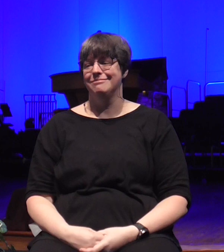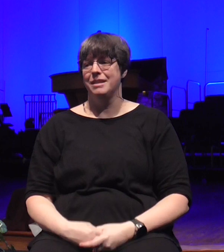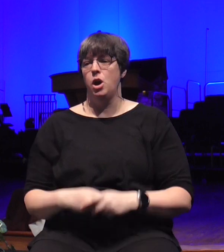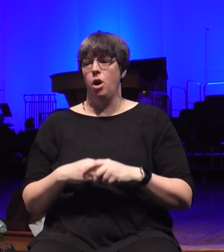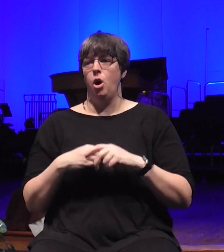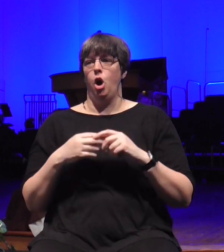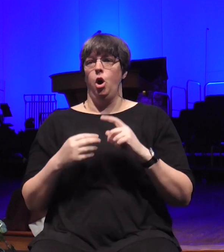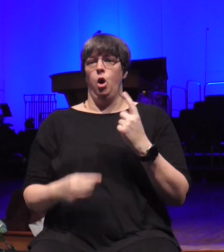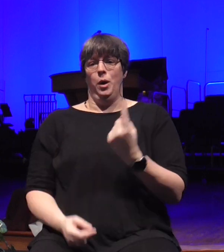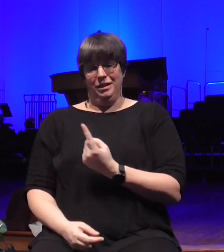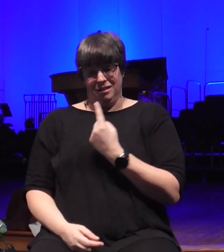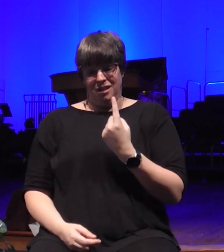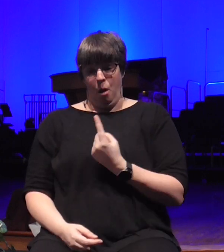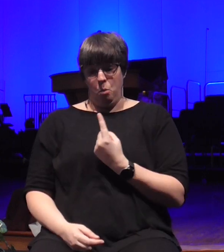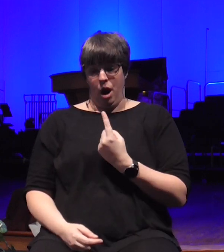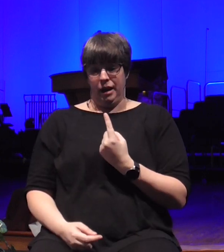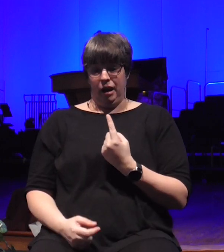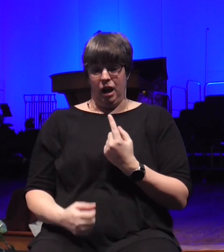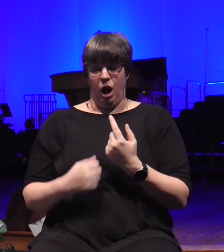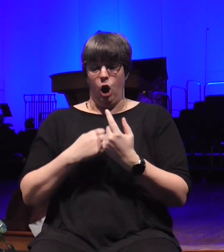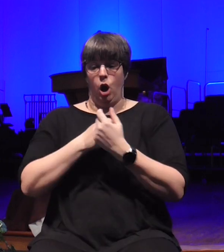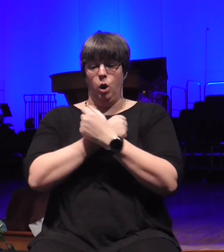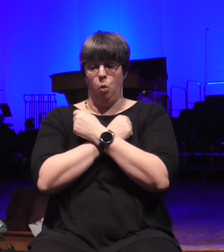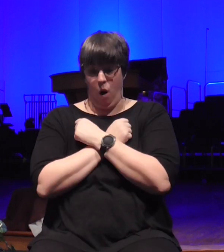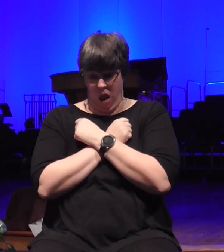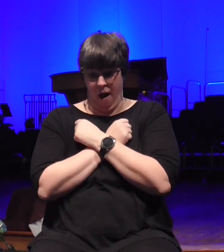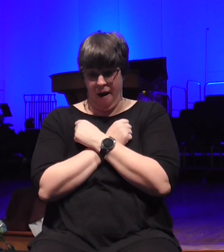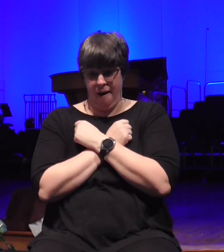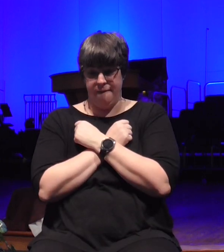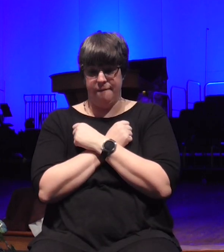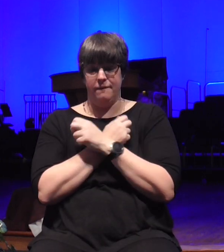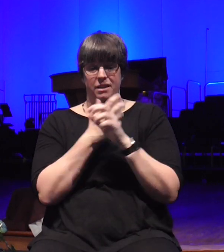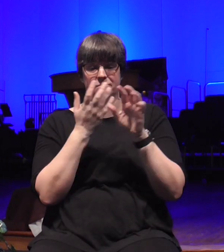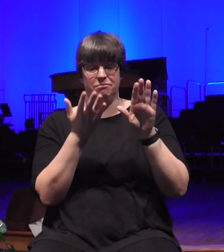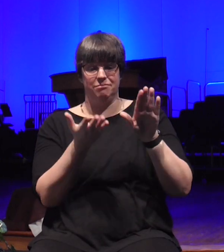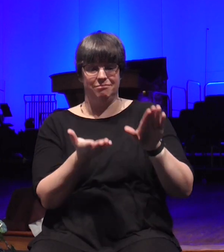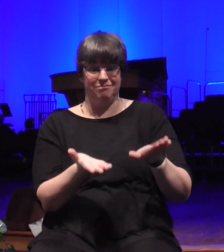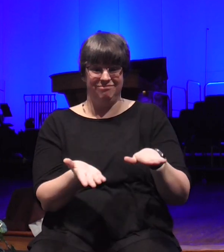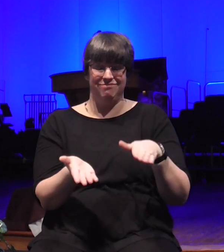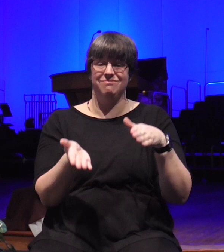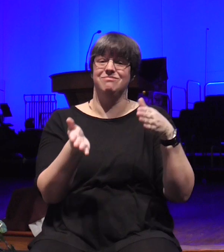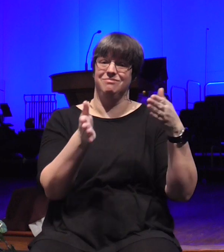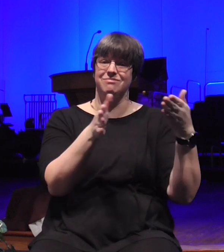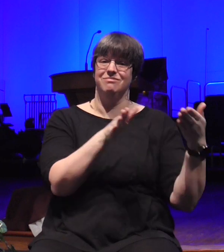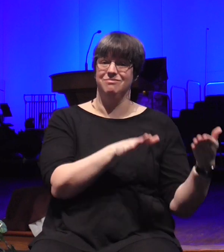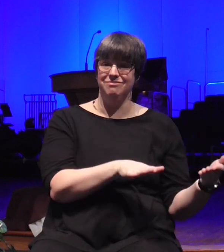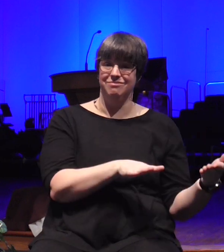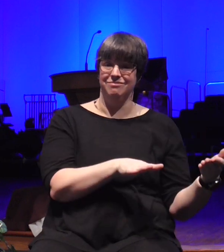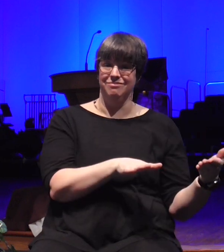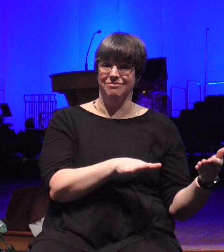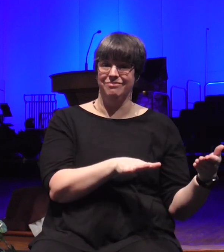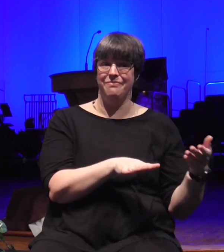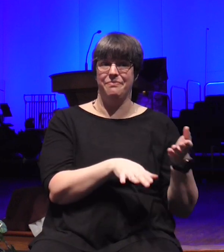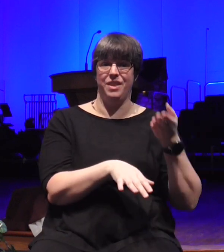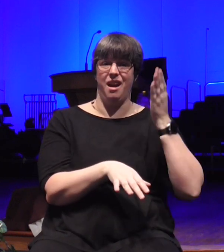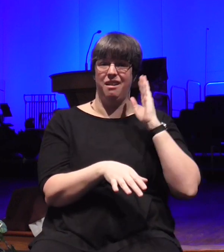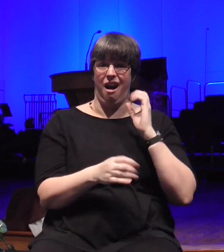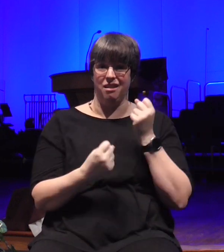And when someone you love lays aside their body and seems to leave you, God's